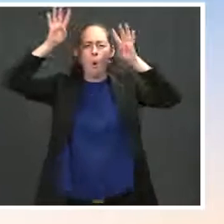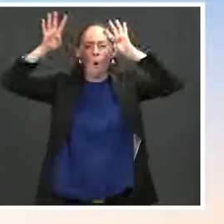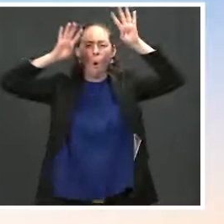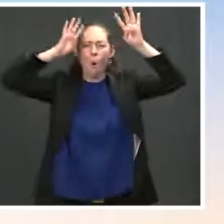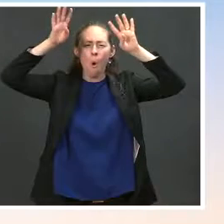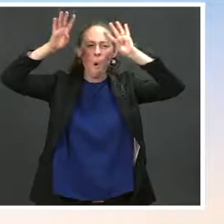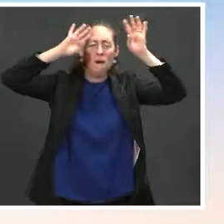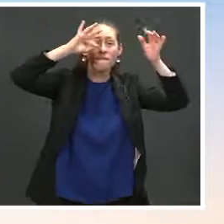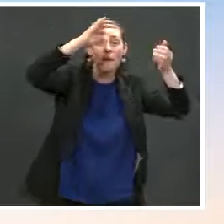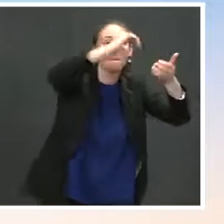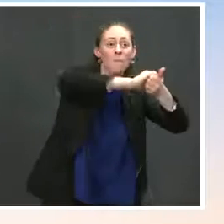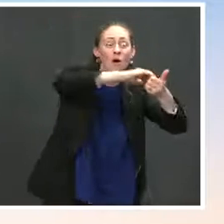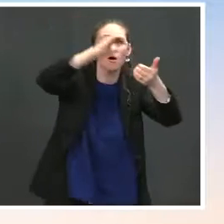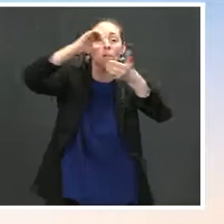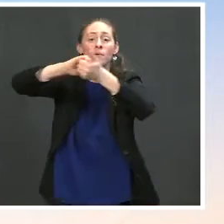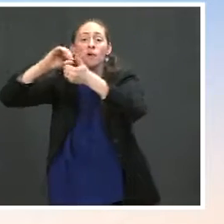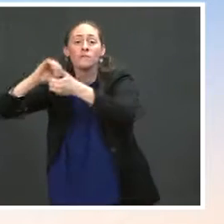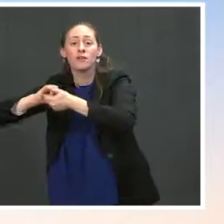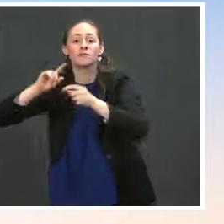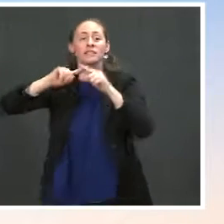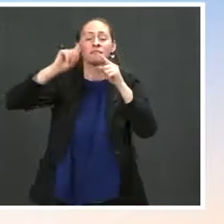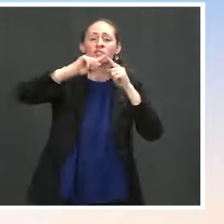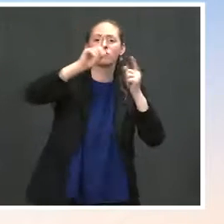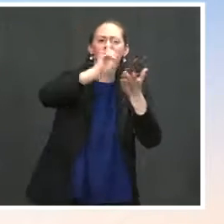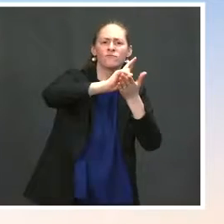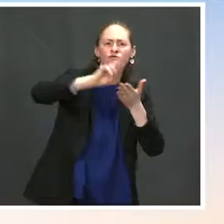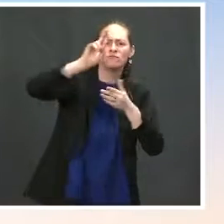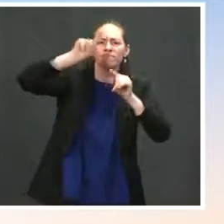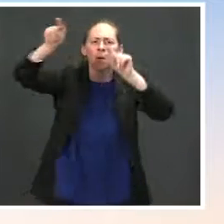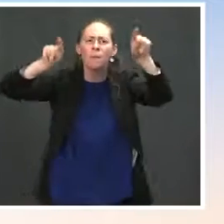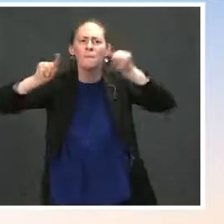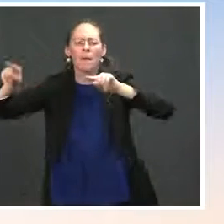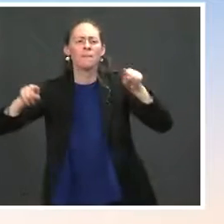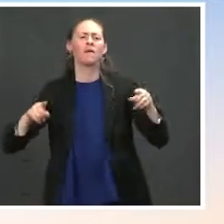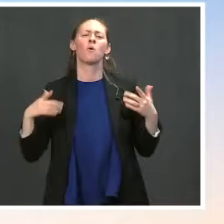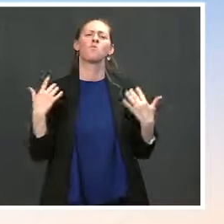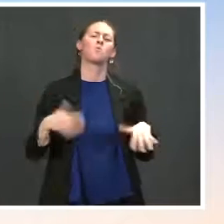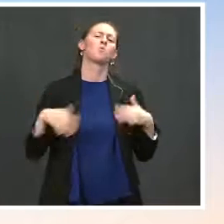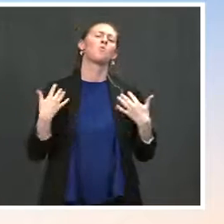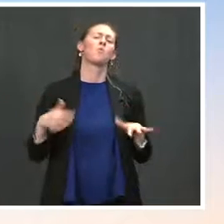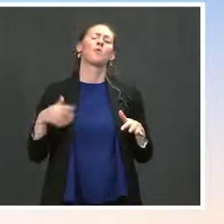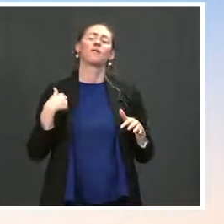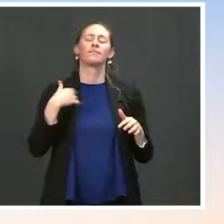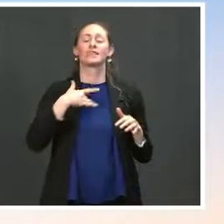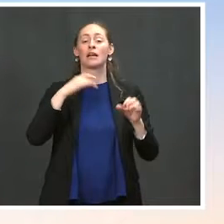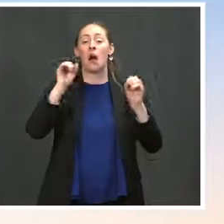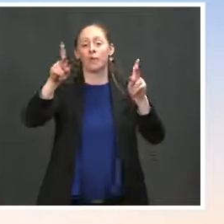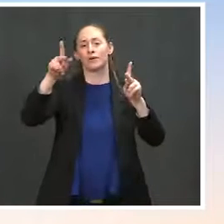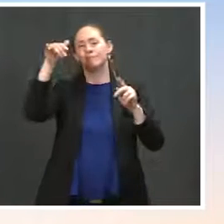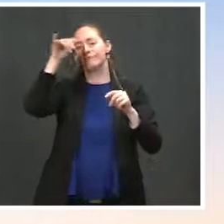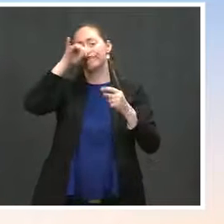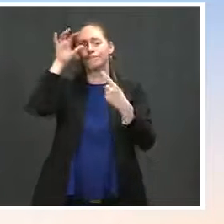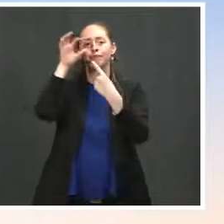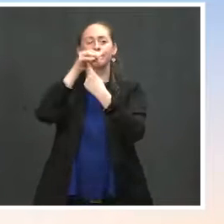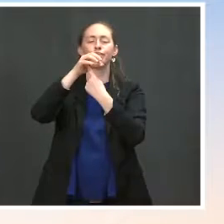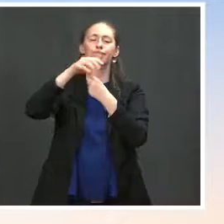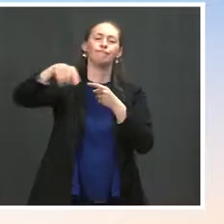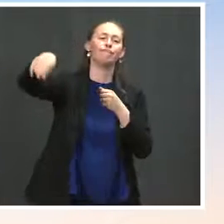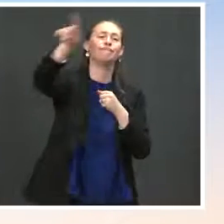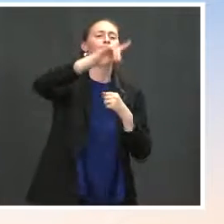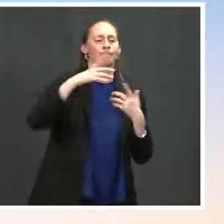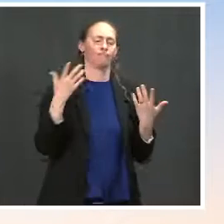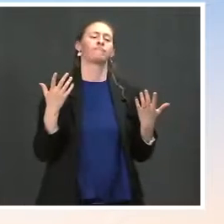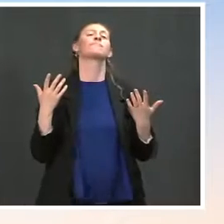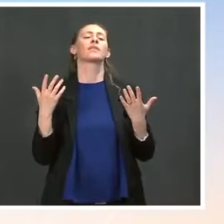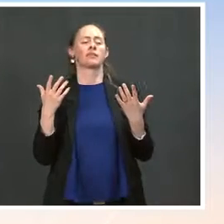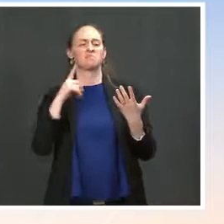try to with other efforts around the world, we think there are just great opportunities. And I believe we're going to break through. We're going